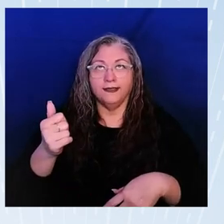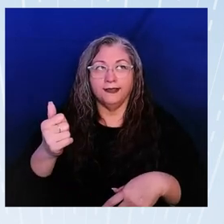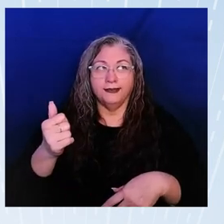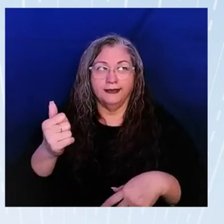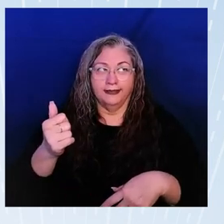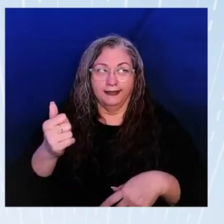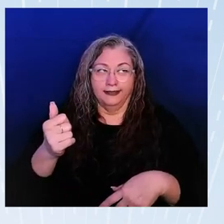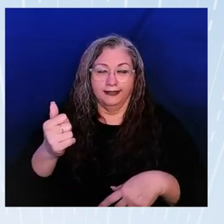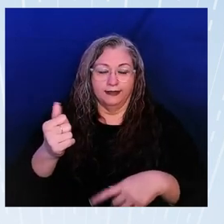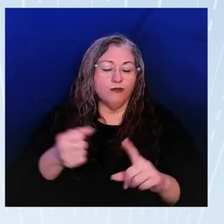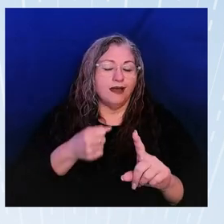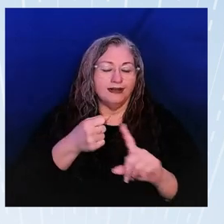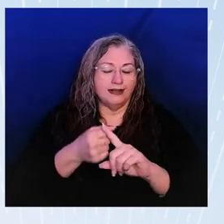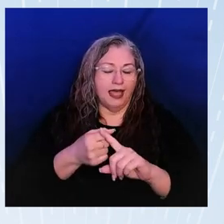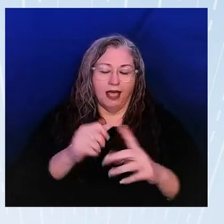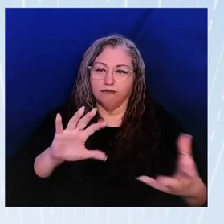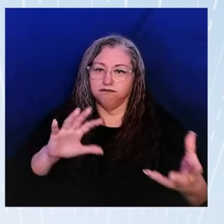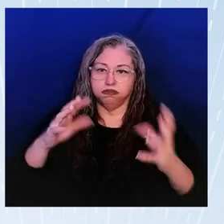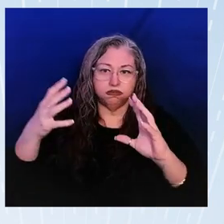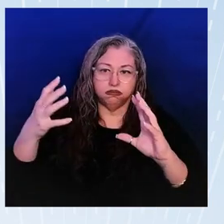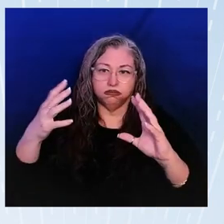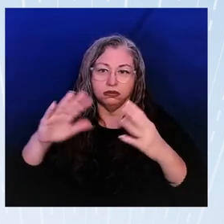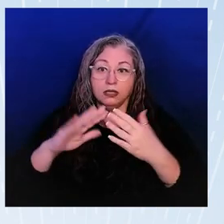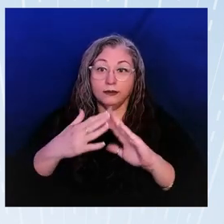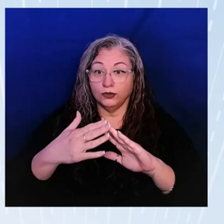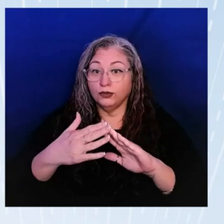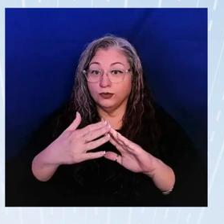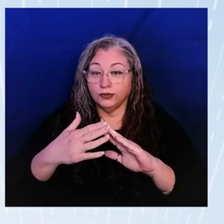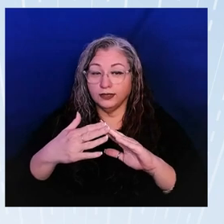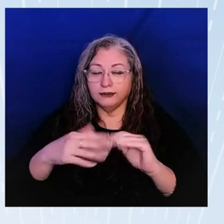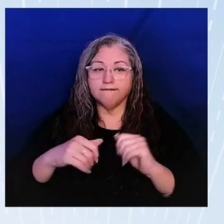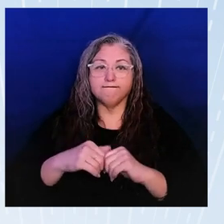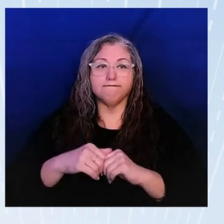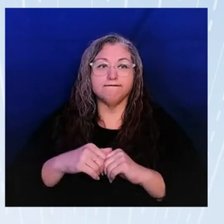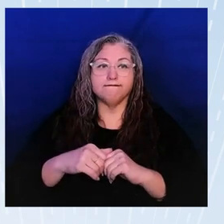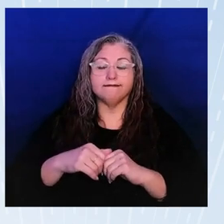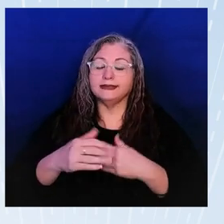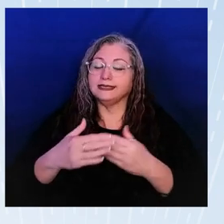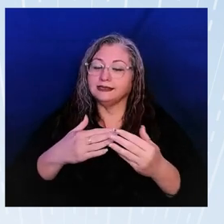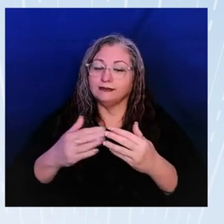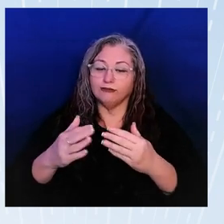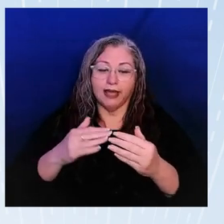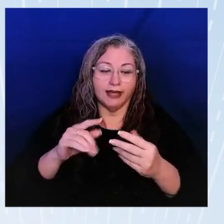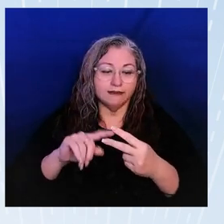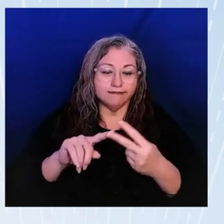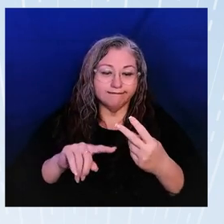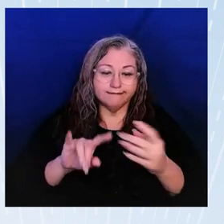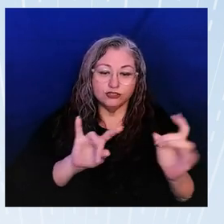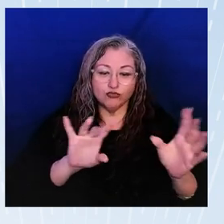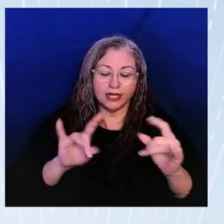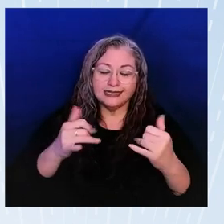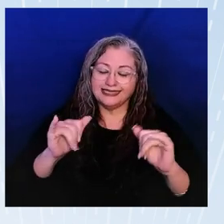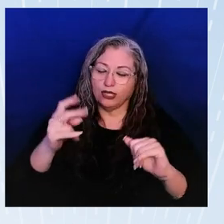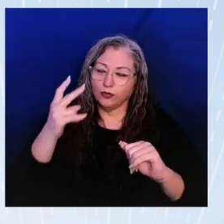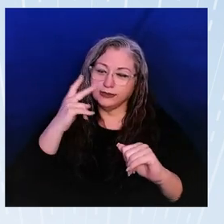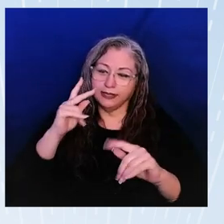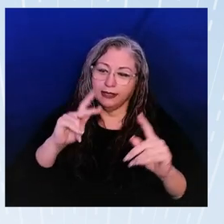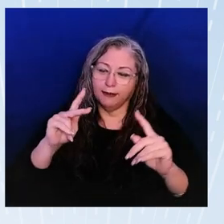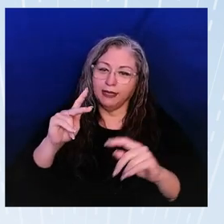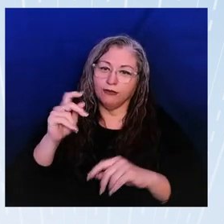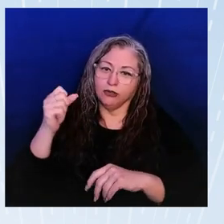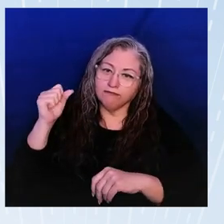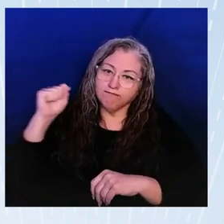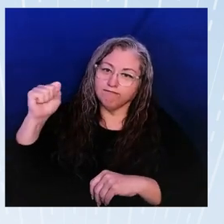attack that rocked our community. Despite these tragedies, we continue to see the resilience of our